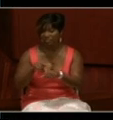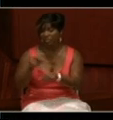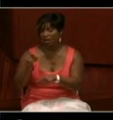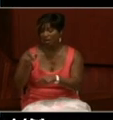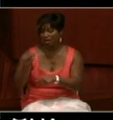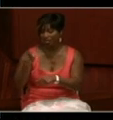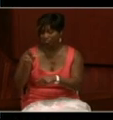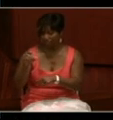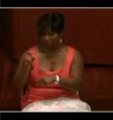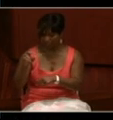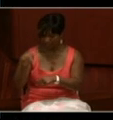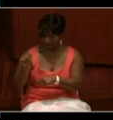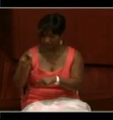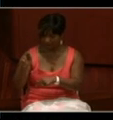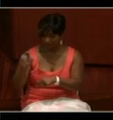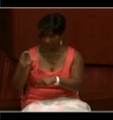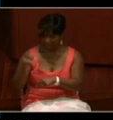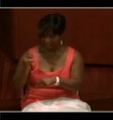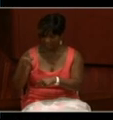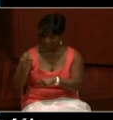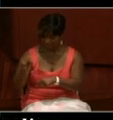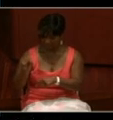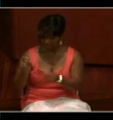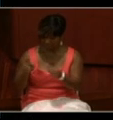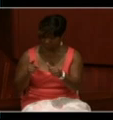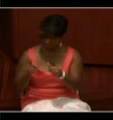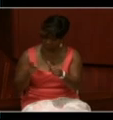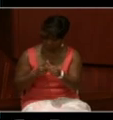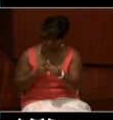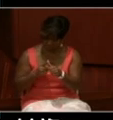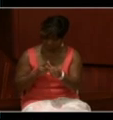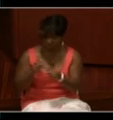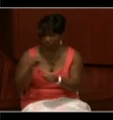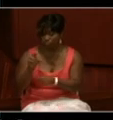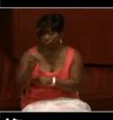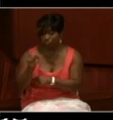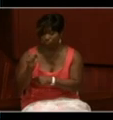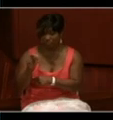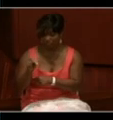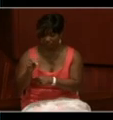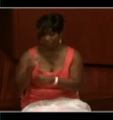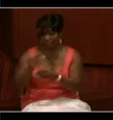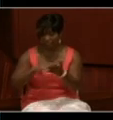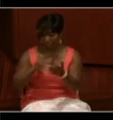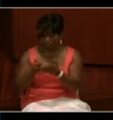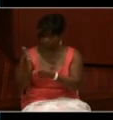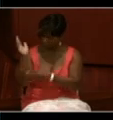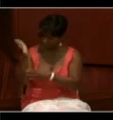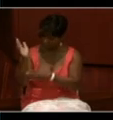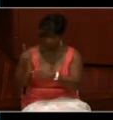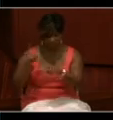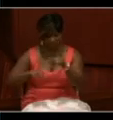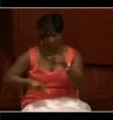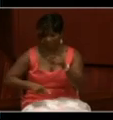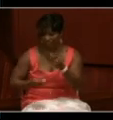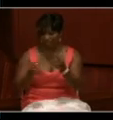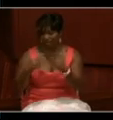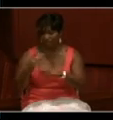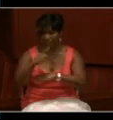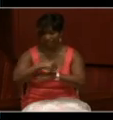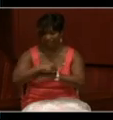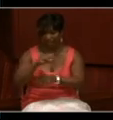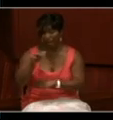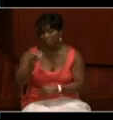Administration. Originally, Susan Karren was scheduled to give this talk, but she cannot be with us today.